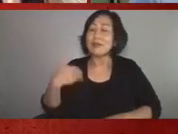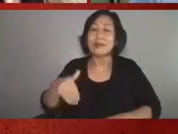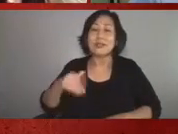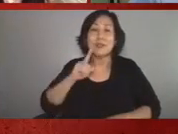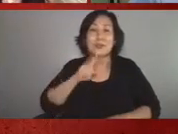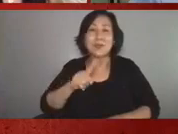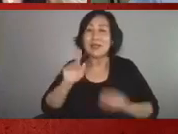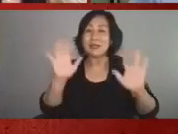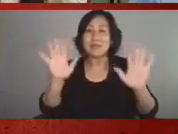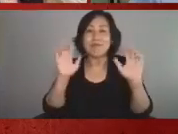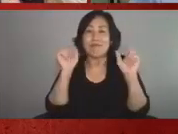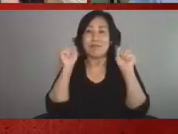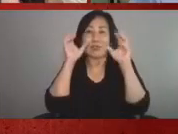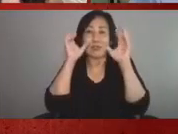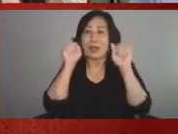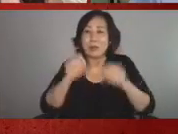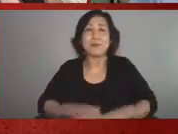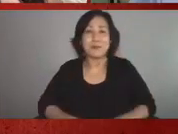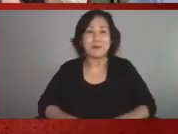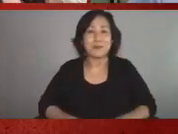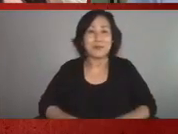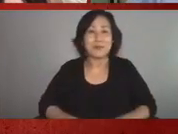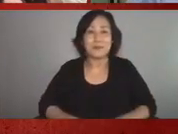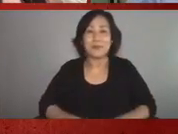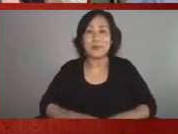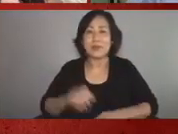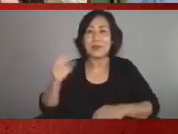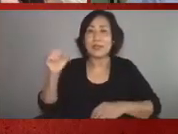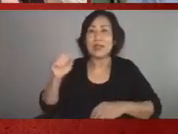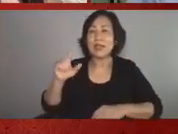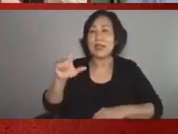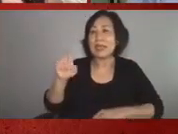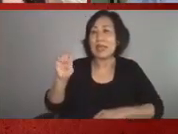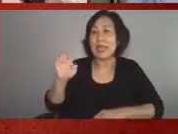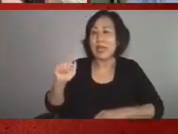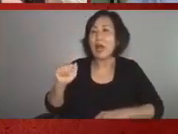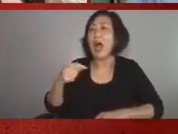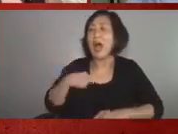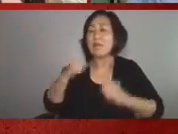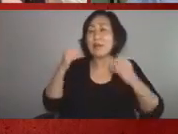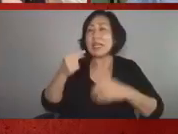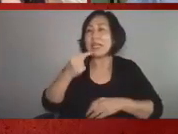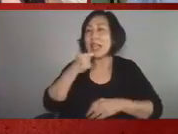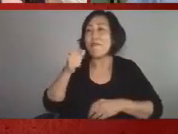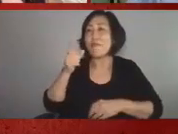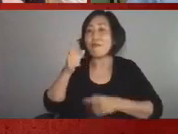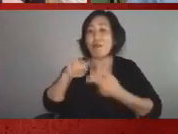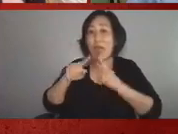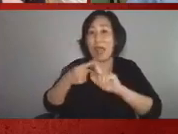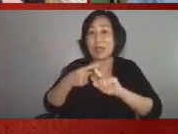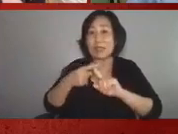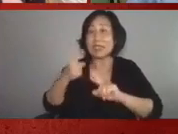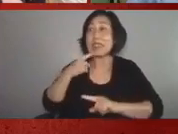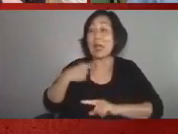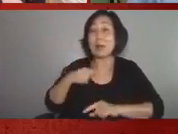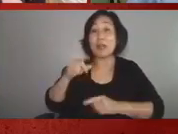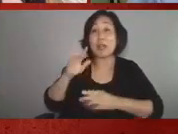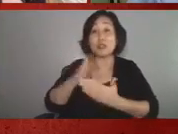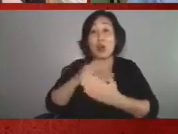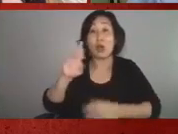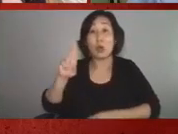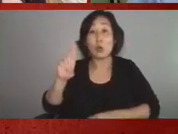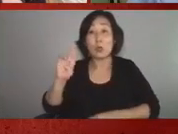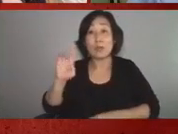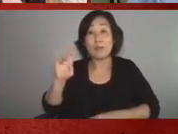it's incredible what. I have a lot of gay friends that said that Reflection was kind of like a sort of